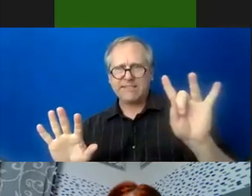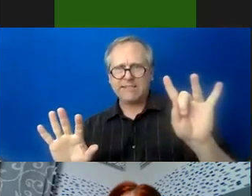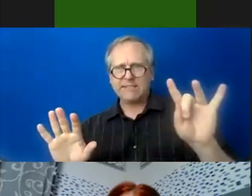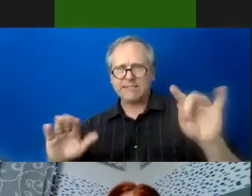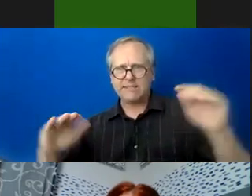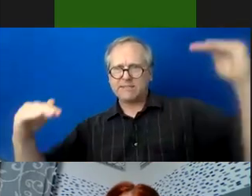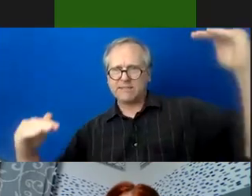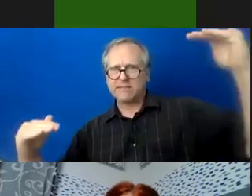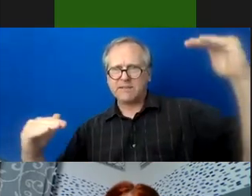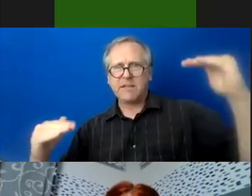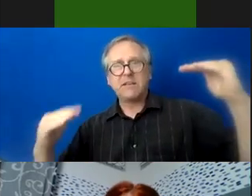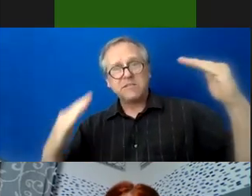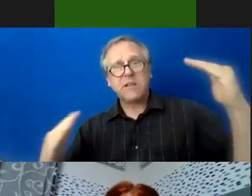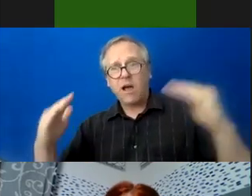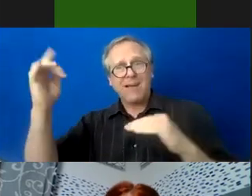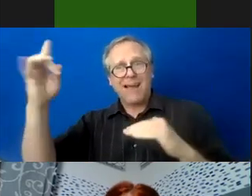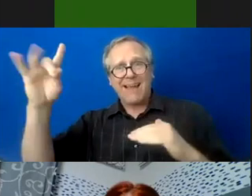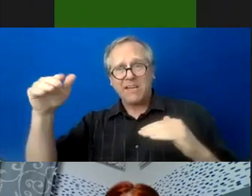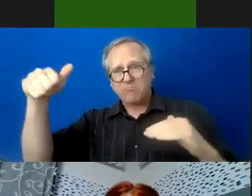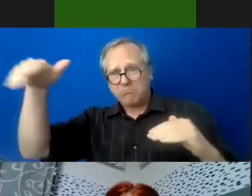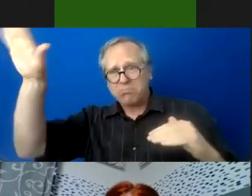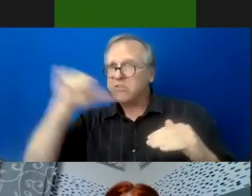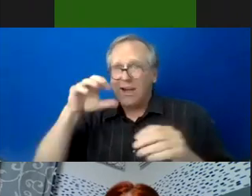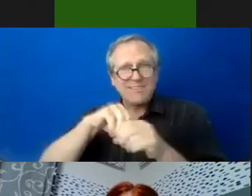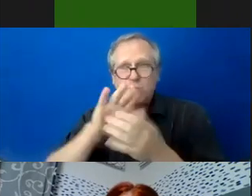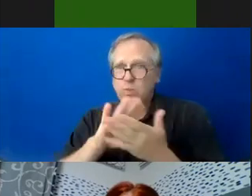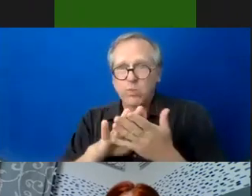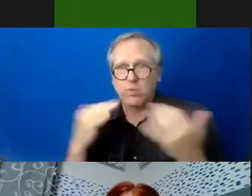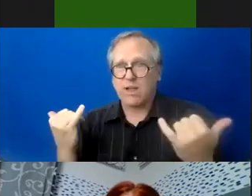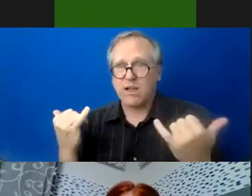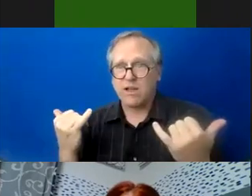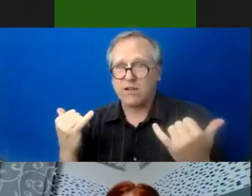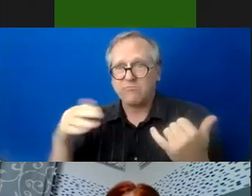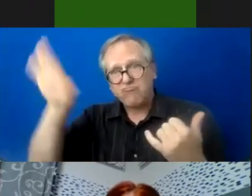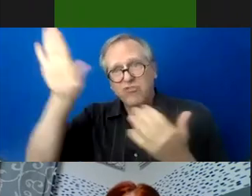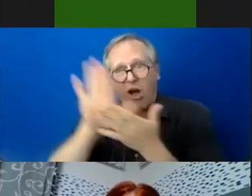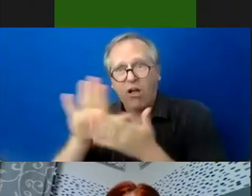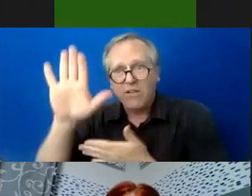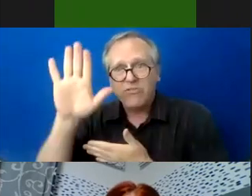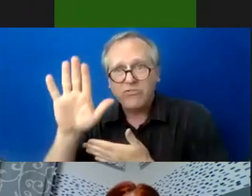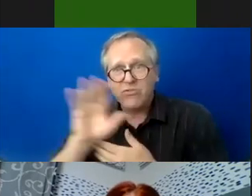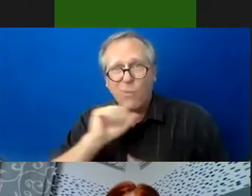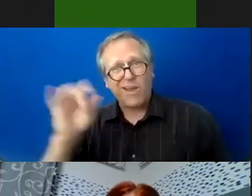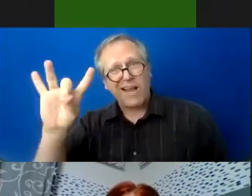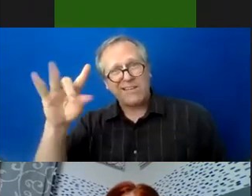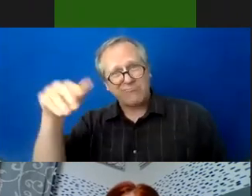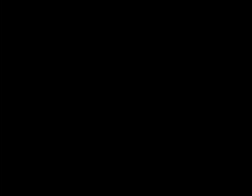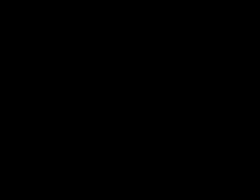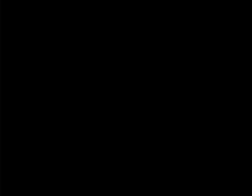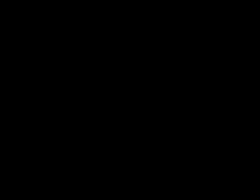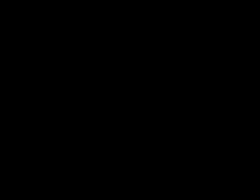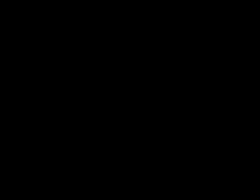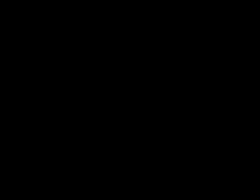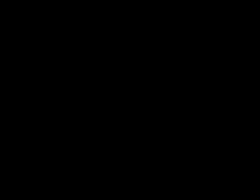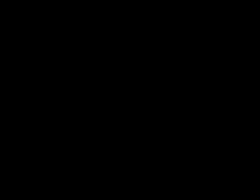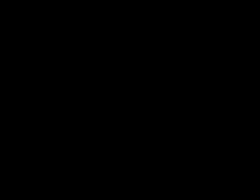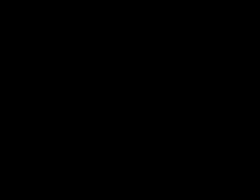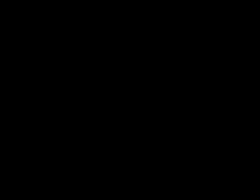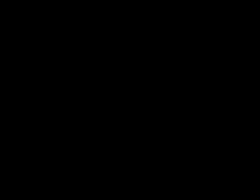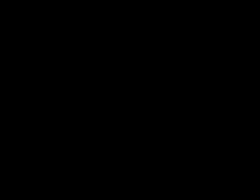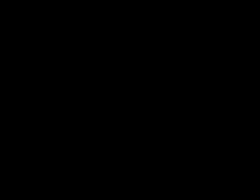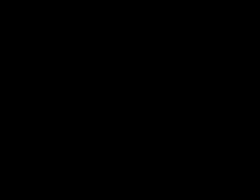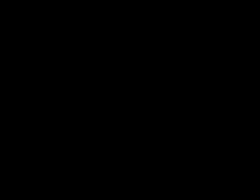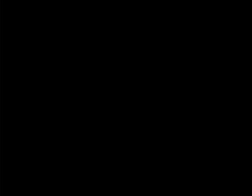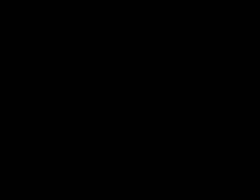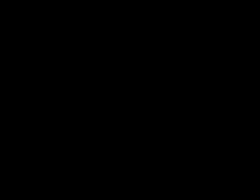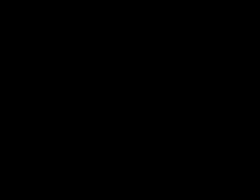some 18-year-olds are out of the public school system and in college. And you can see that we bumped along for quite a while, doing